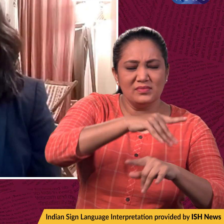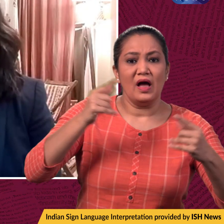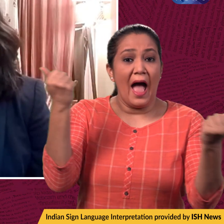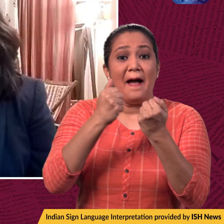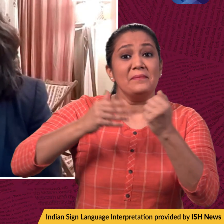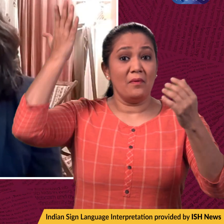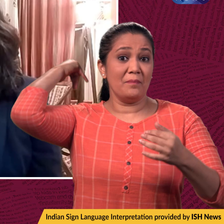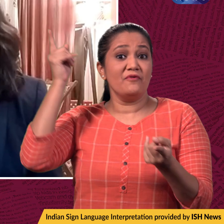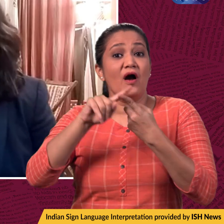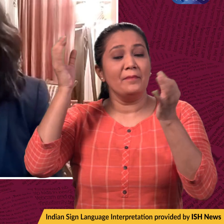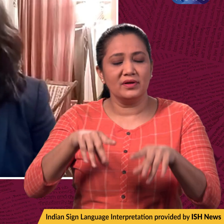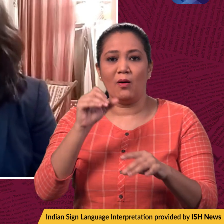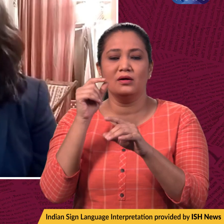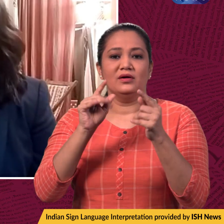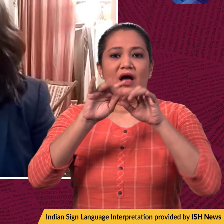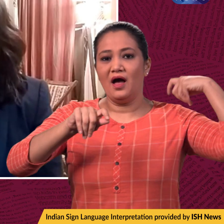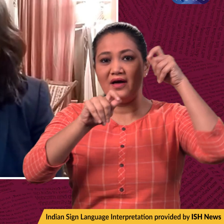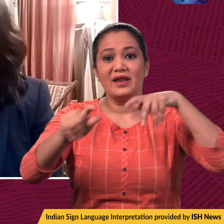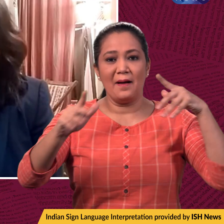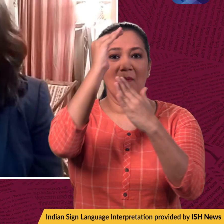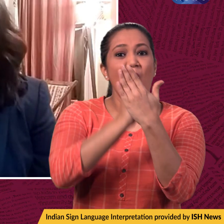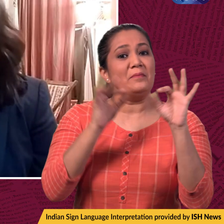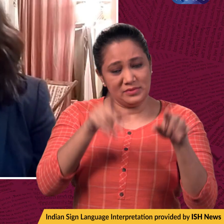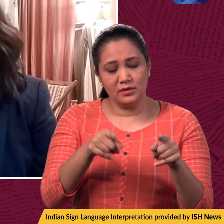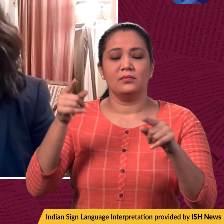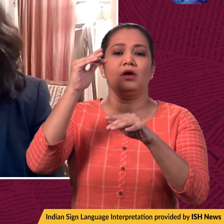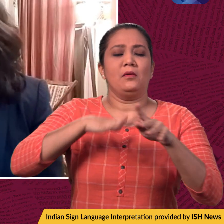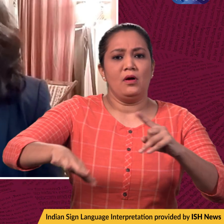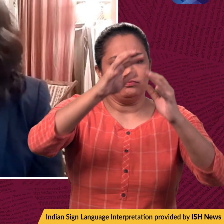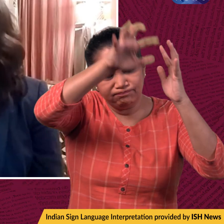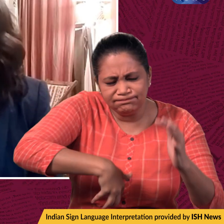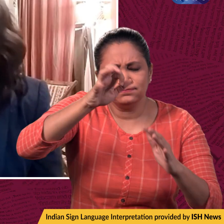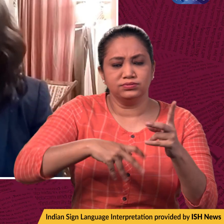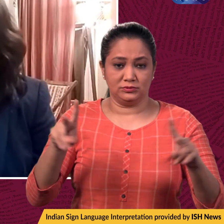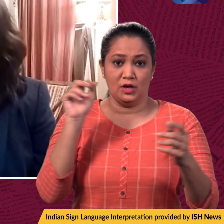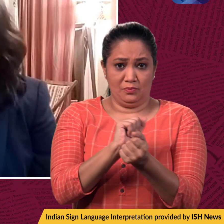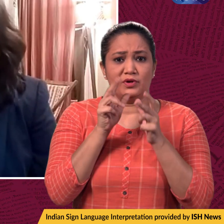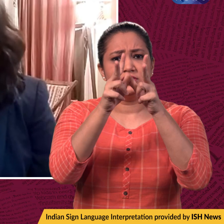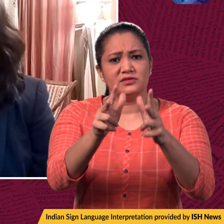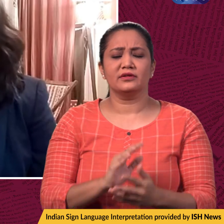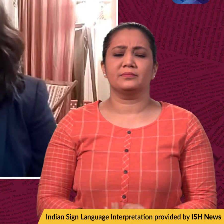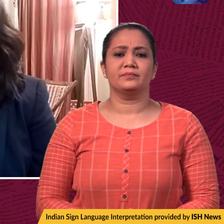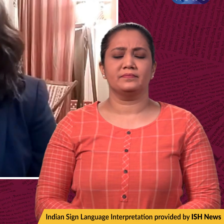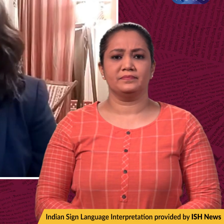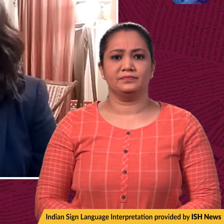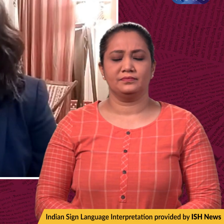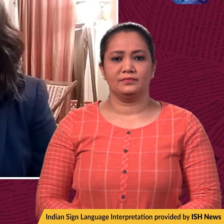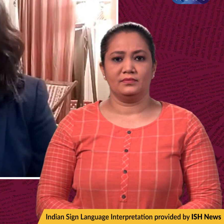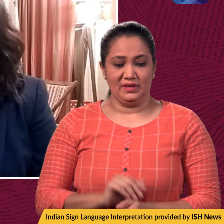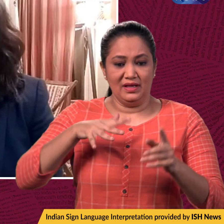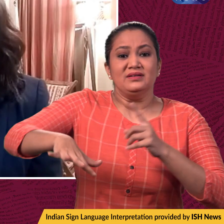communal clashes took place during Ram Navami celebrations. Now, this is what the police says. The police says that this